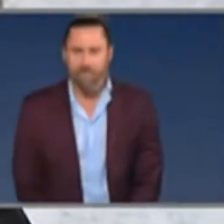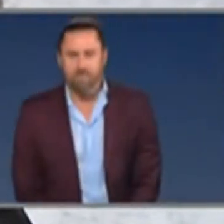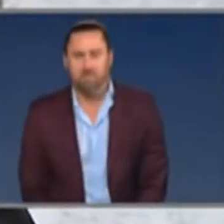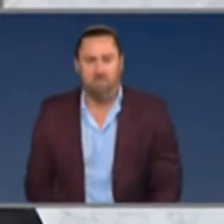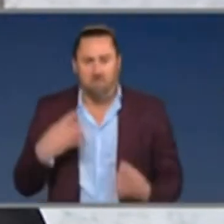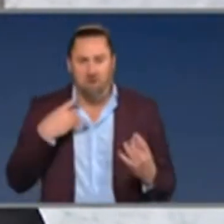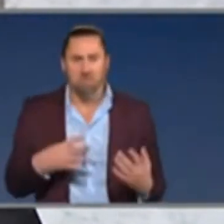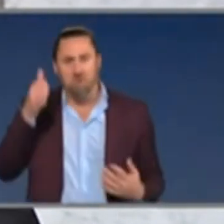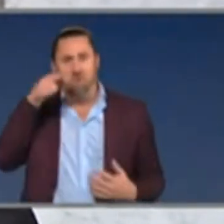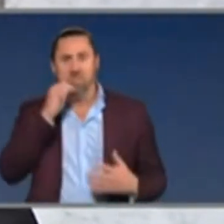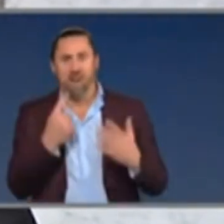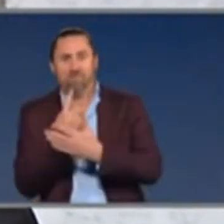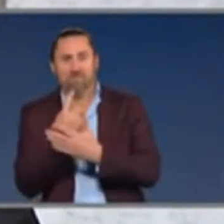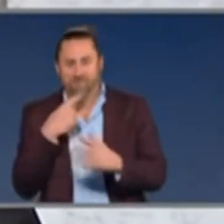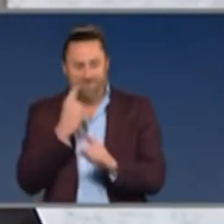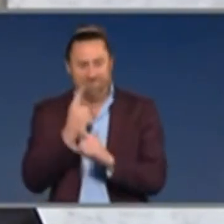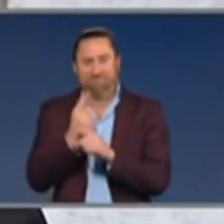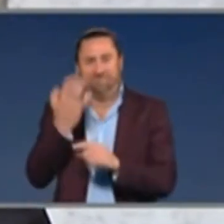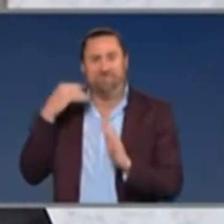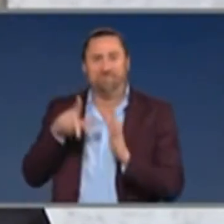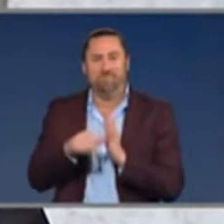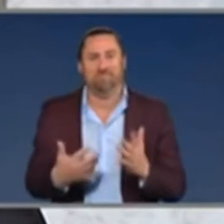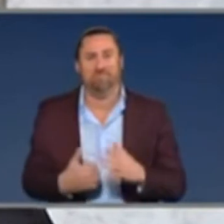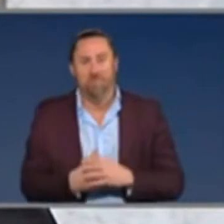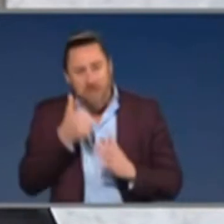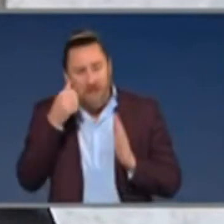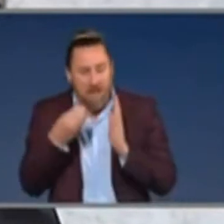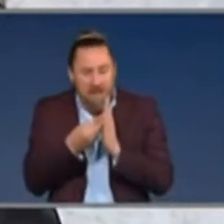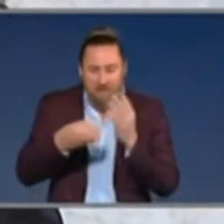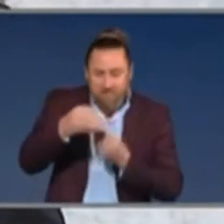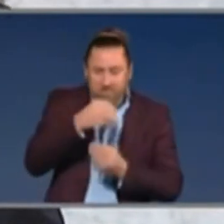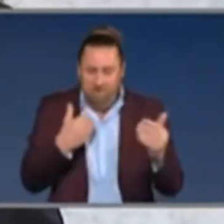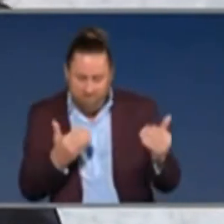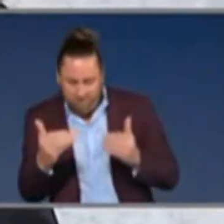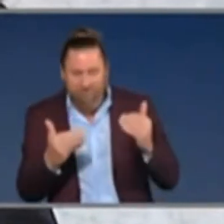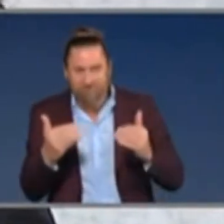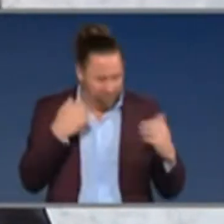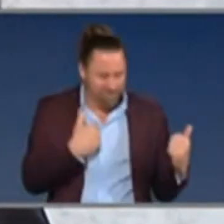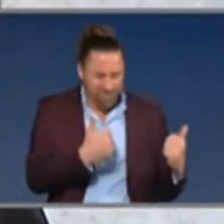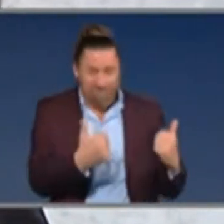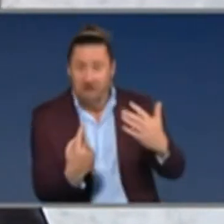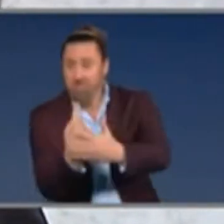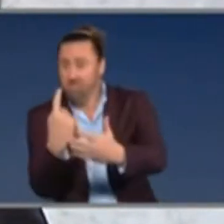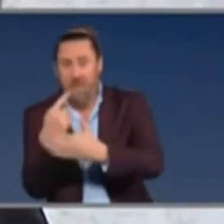podiums when we made that point. These economic numbers quickly outdate based on the way